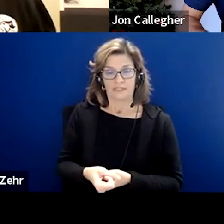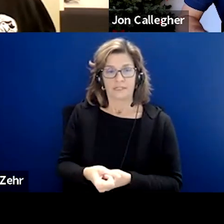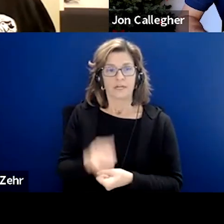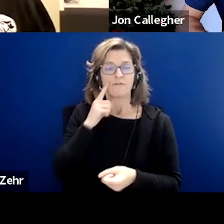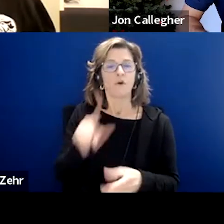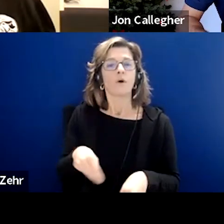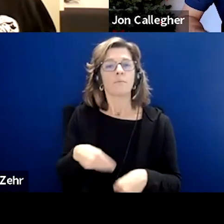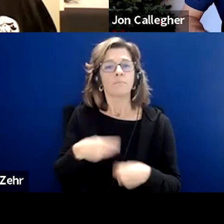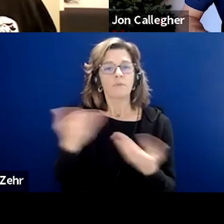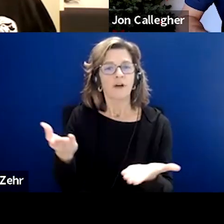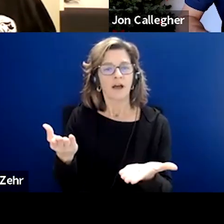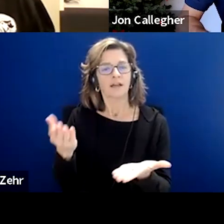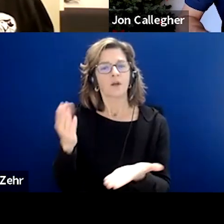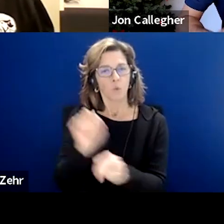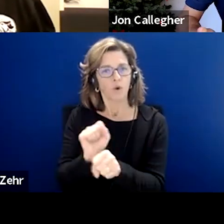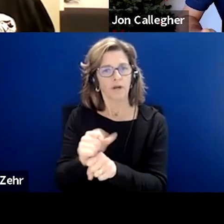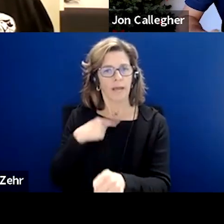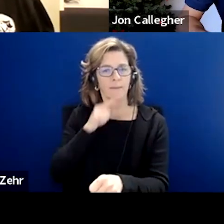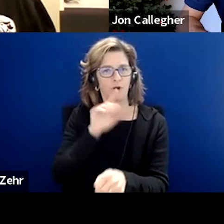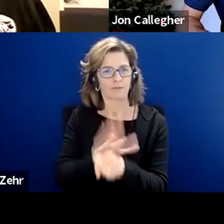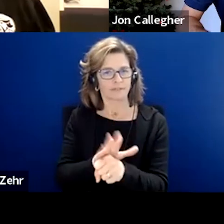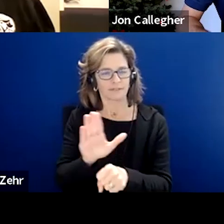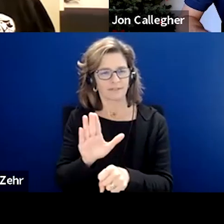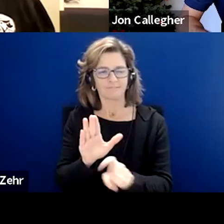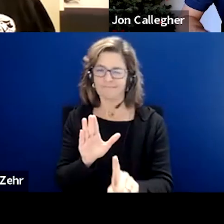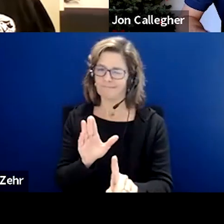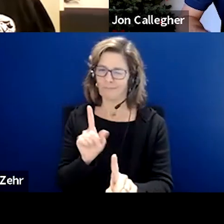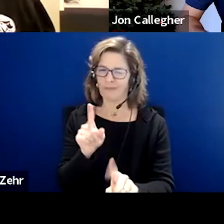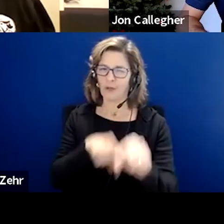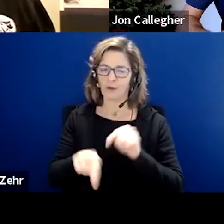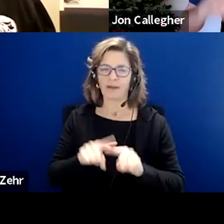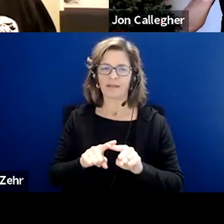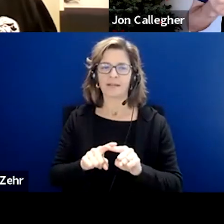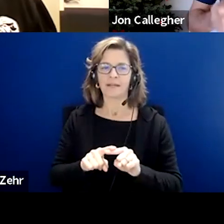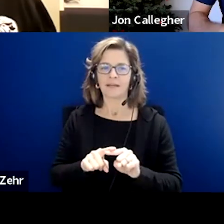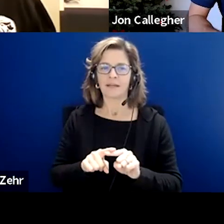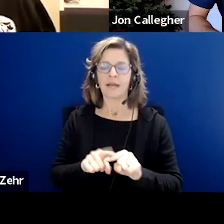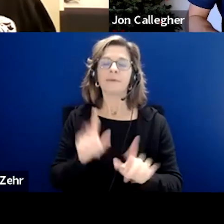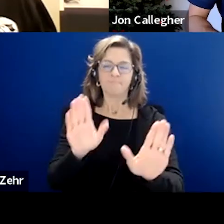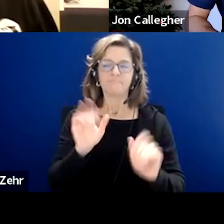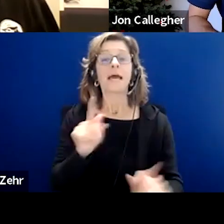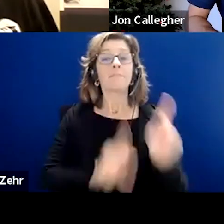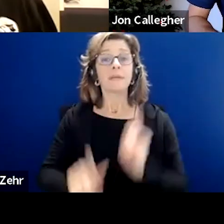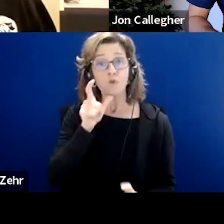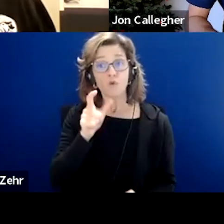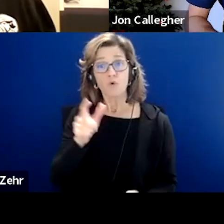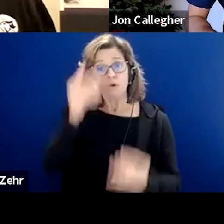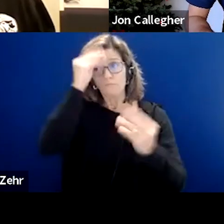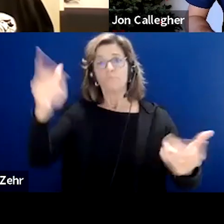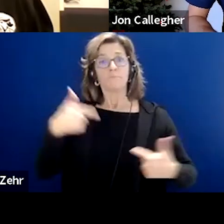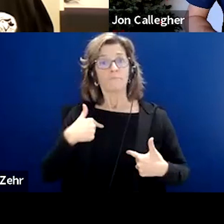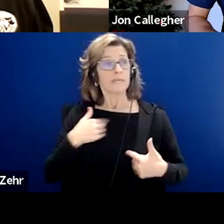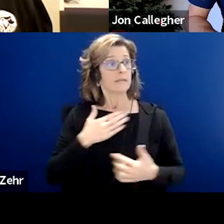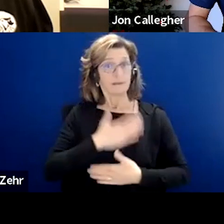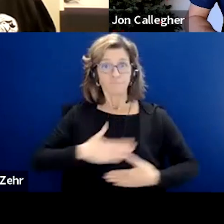agreed upon statement among those who feel like they're happy in their jobs. They feel like they are